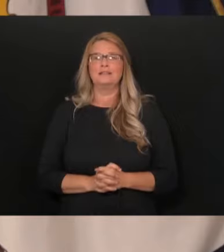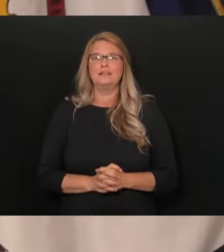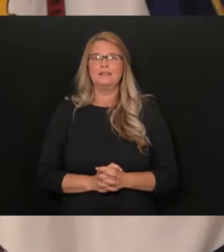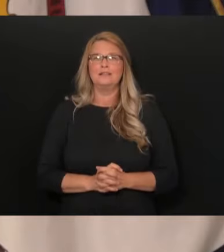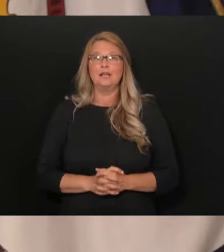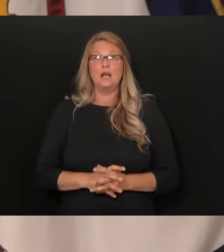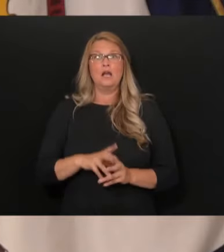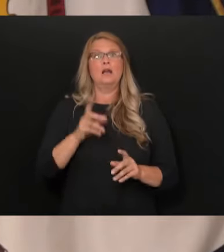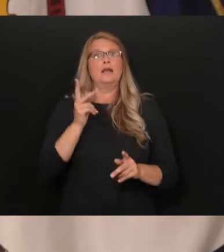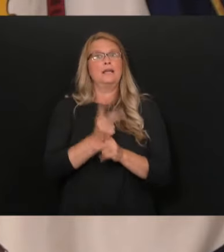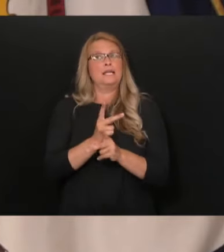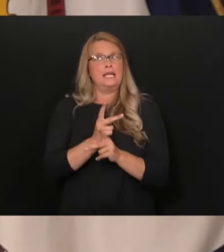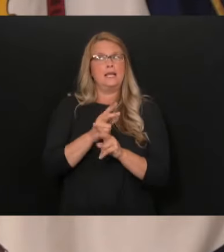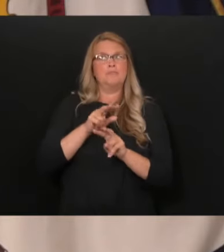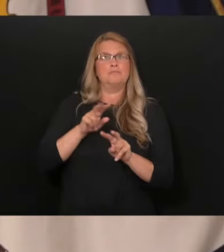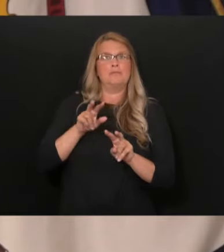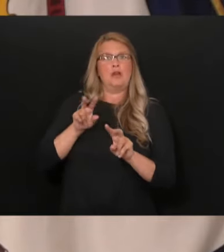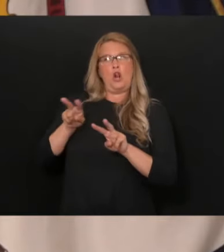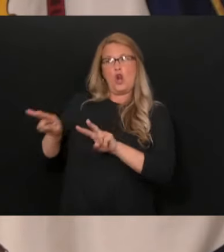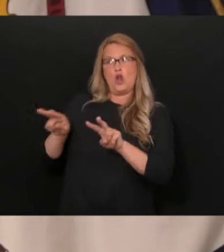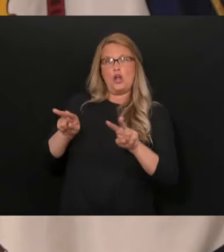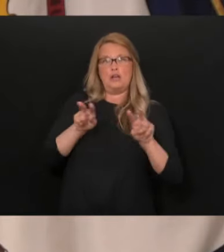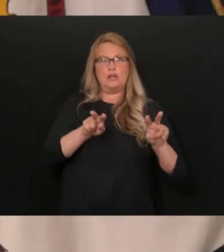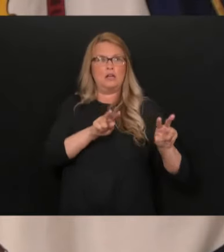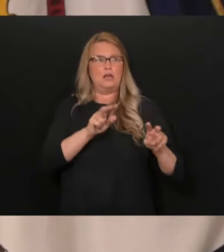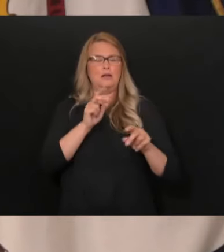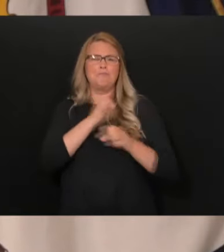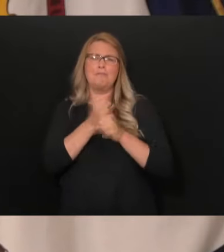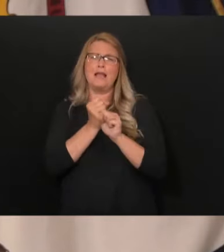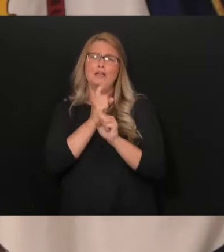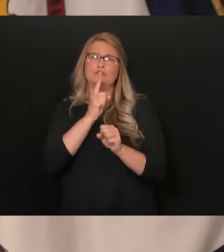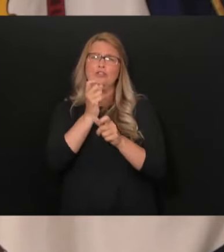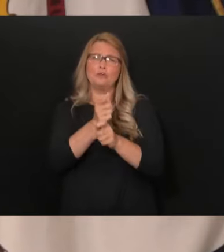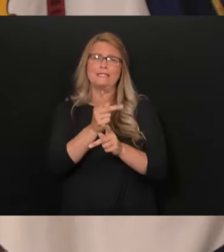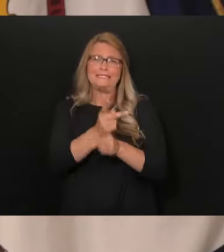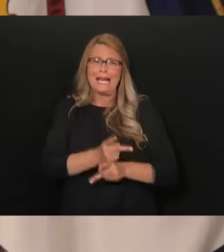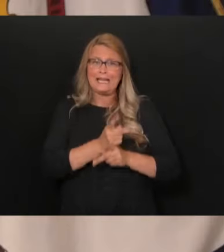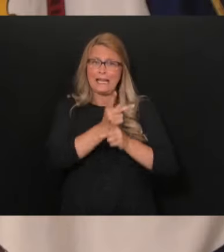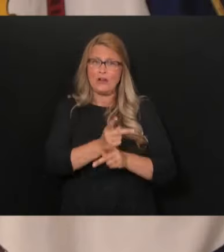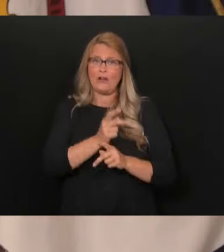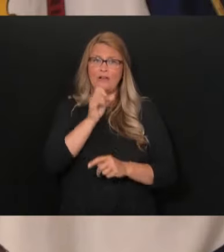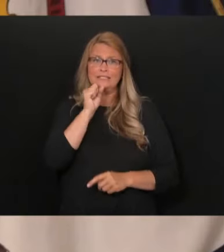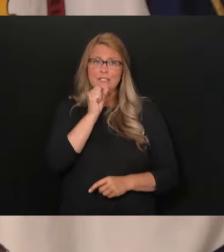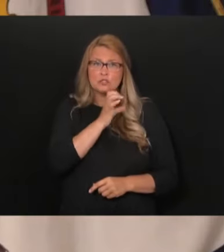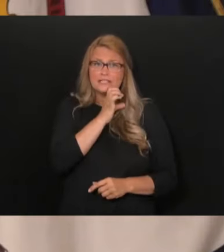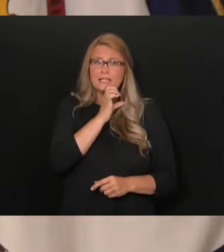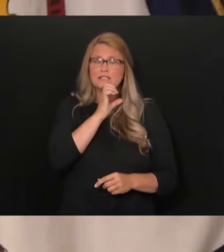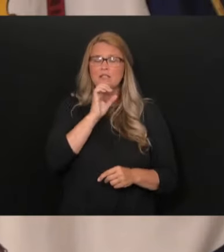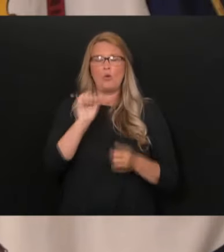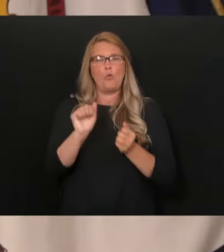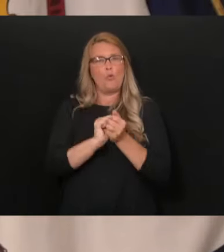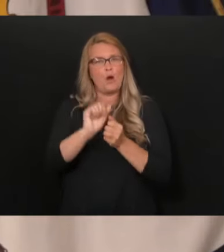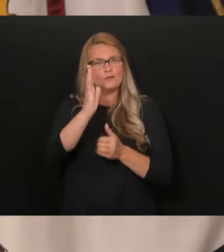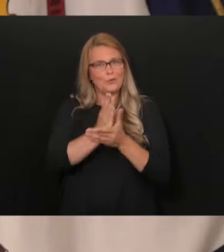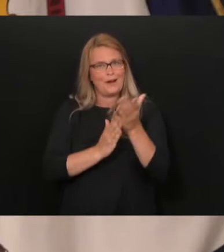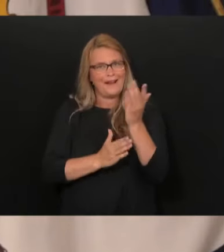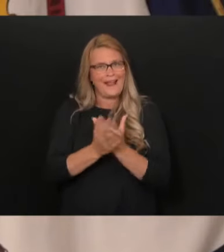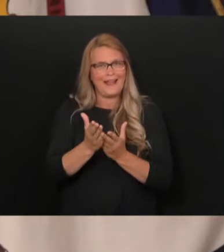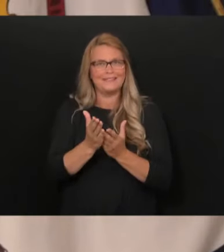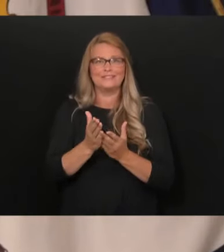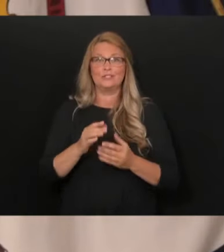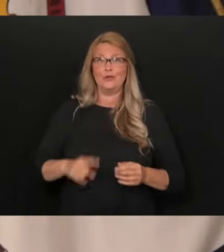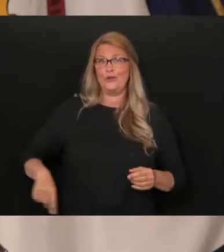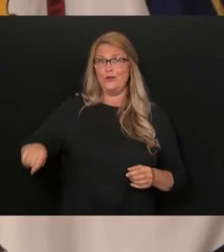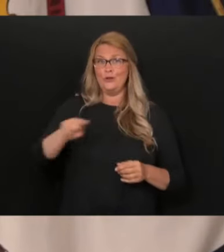And keep your guard up and take care of the elderly and wash your hands. Absolutely, you're doing